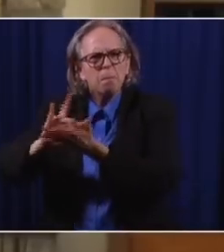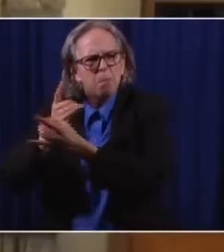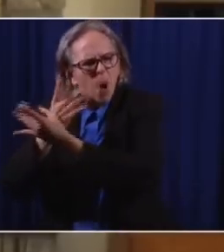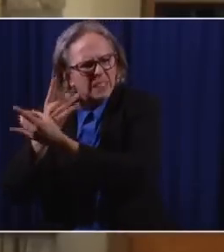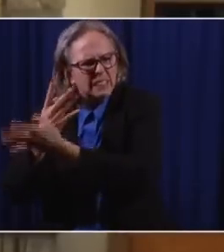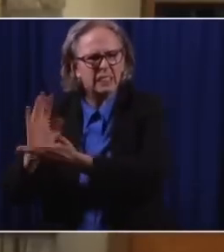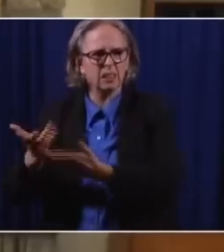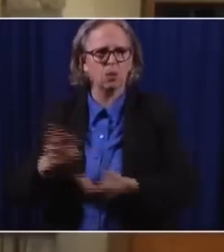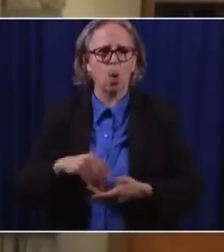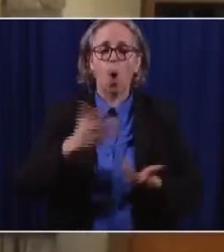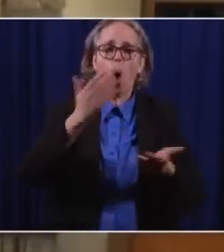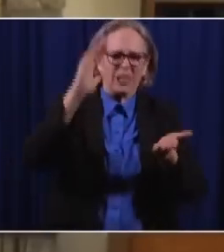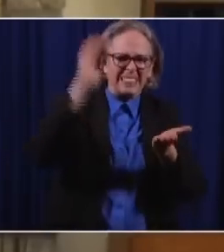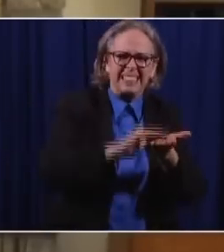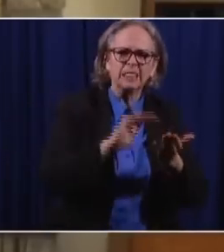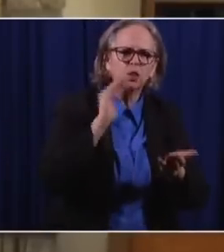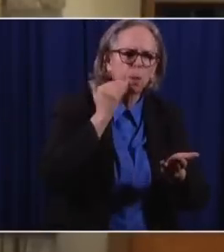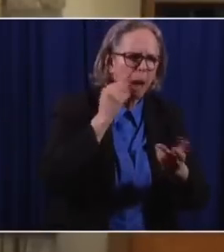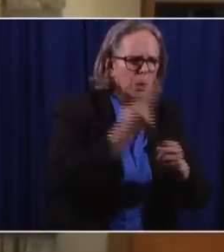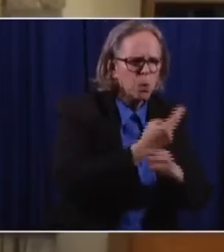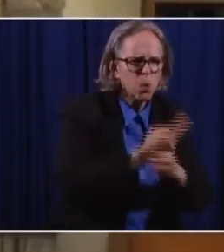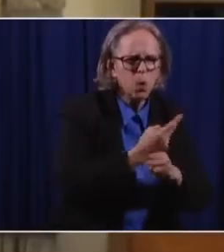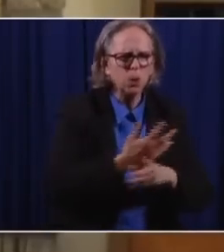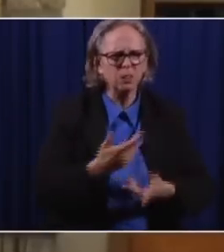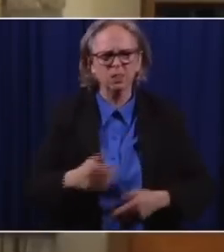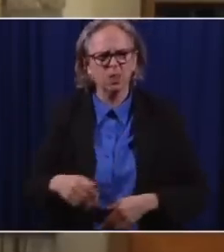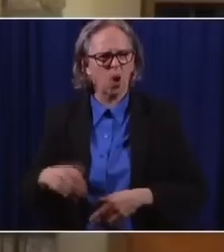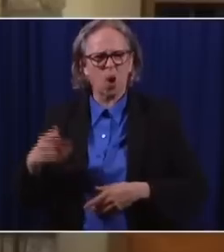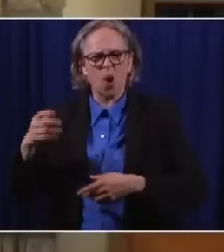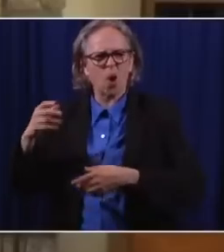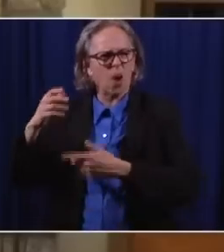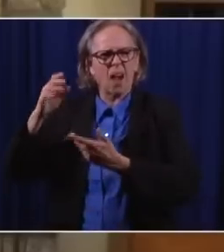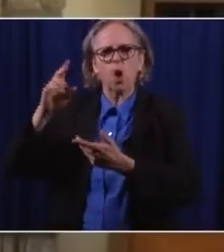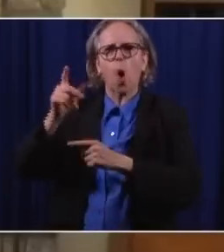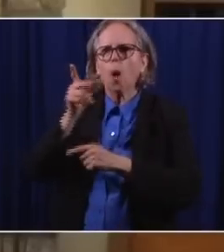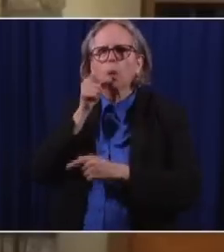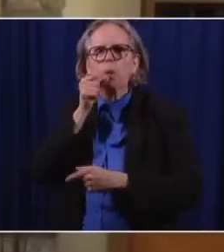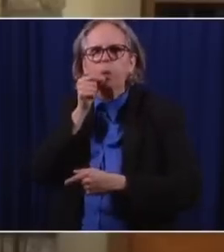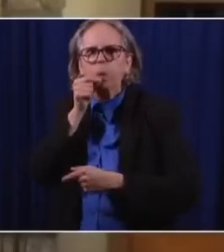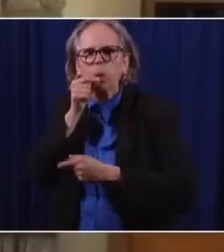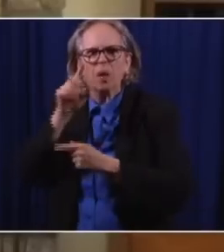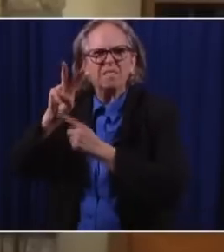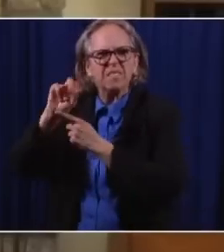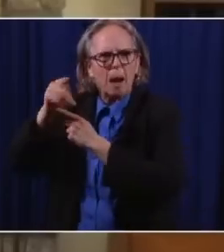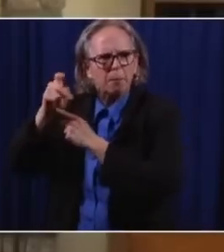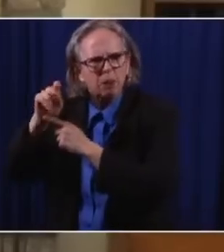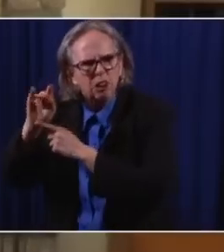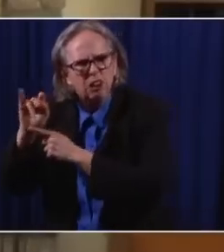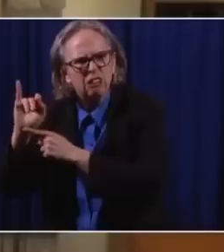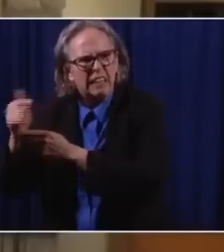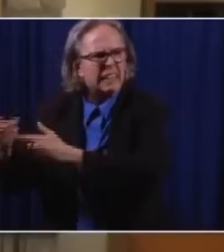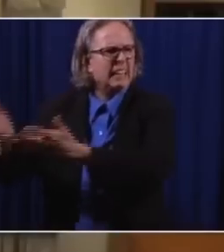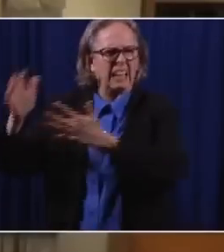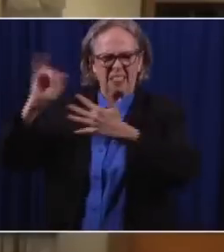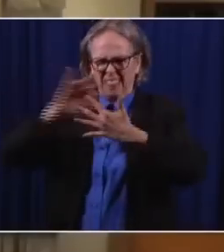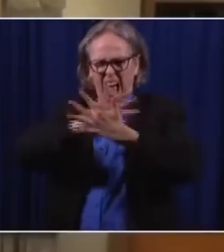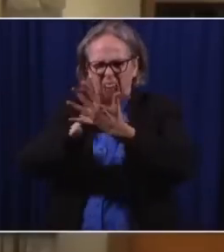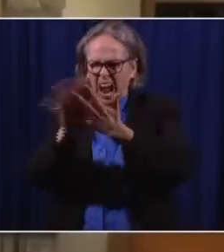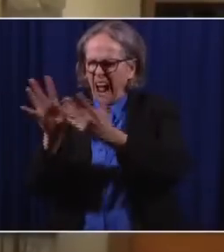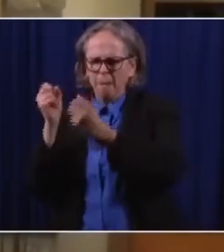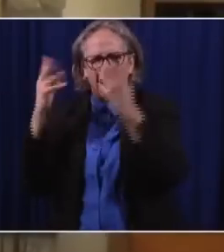infectious diseases. The Ohio Department of Health is at the core of protecting all of us.